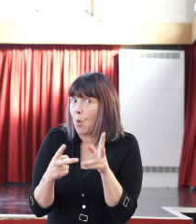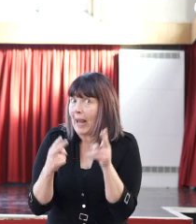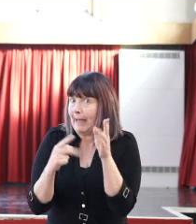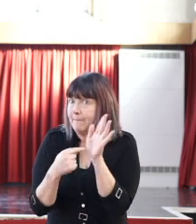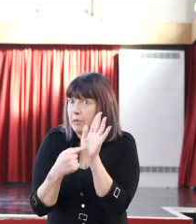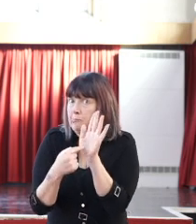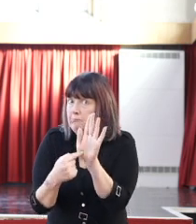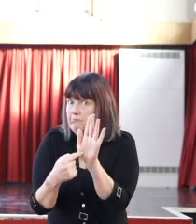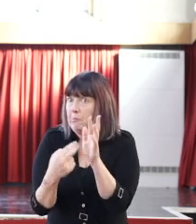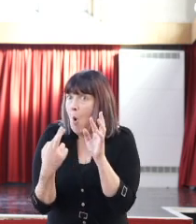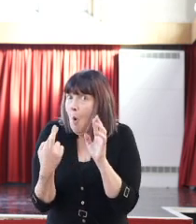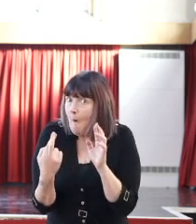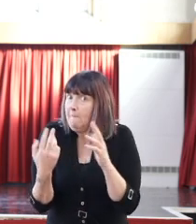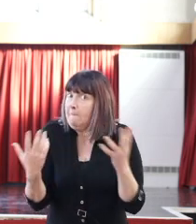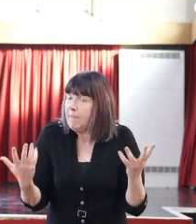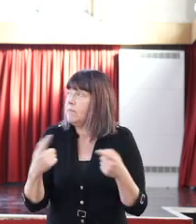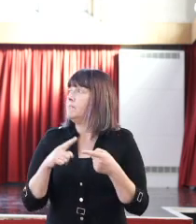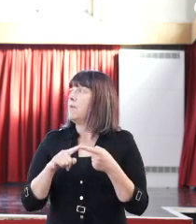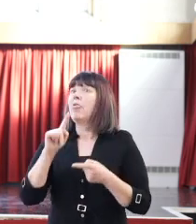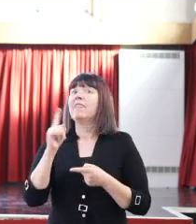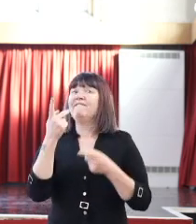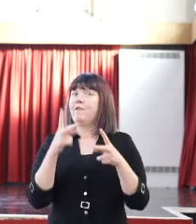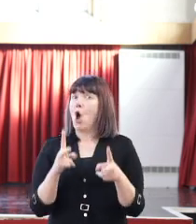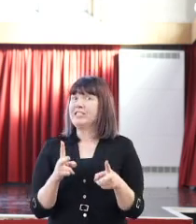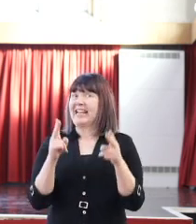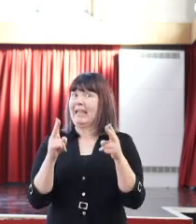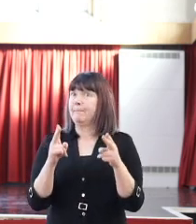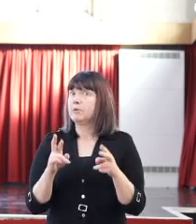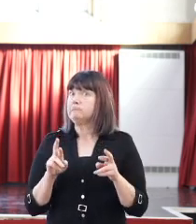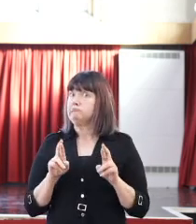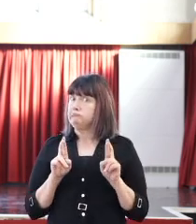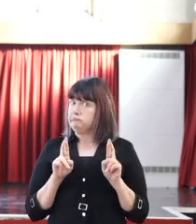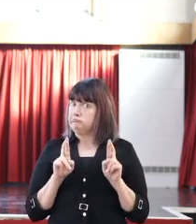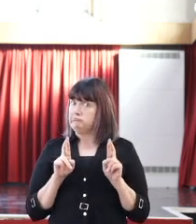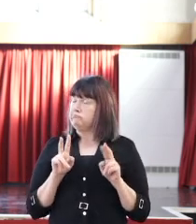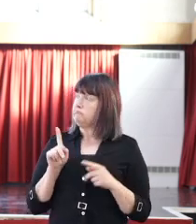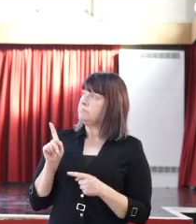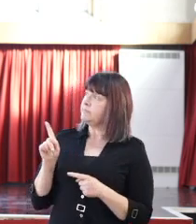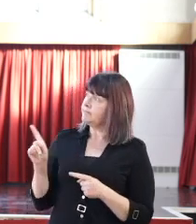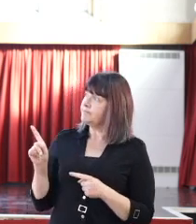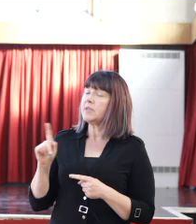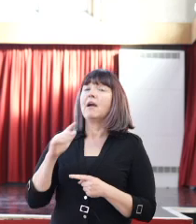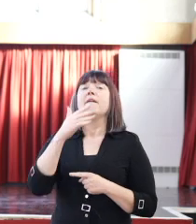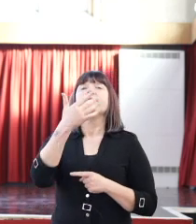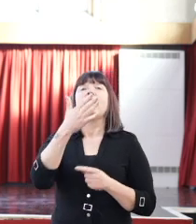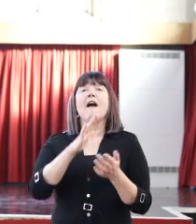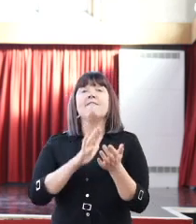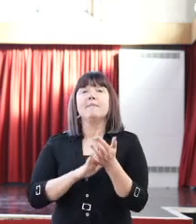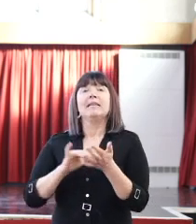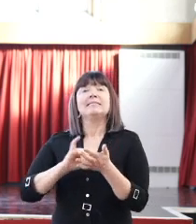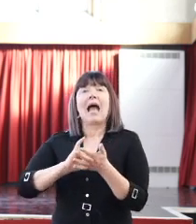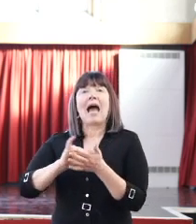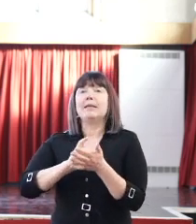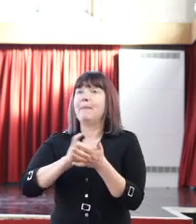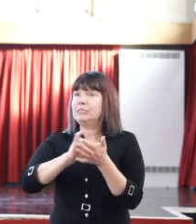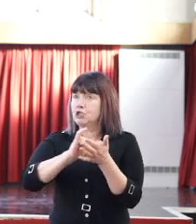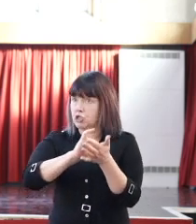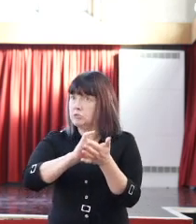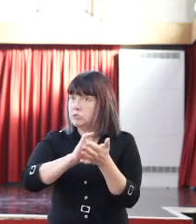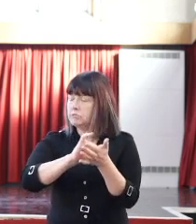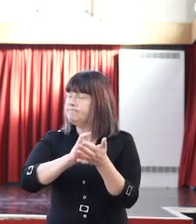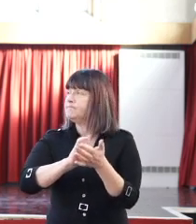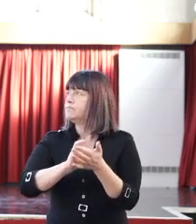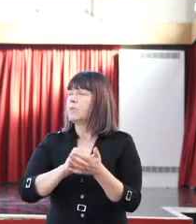you. And the first clip that I would like to show is a 5-minute animation, and it's actually